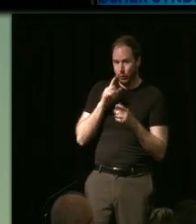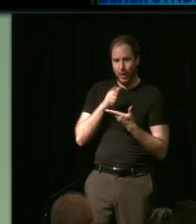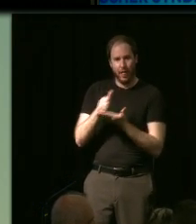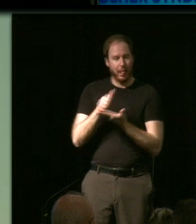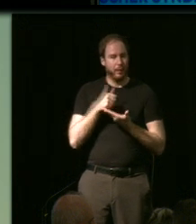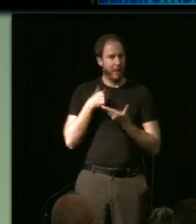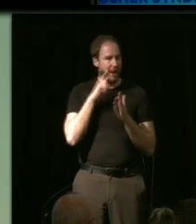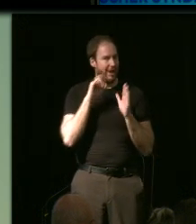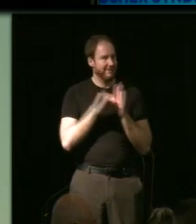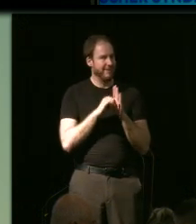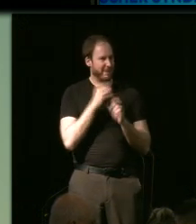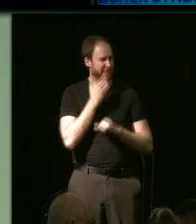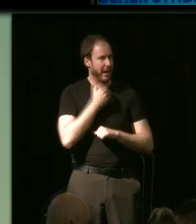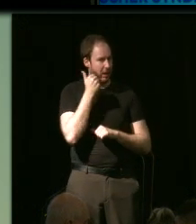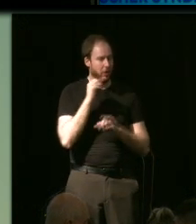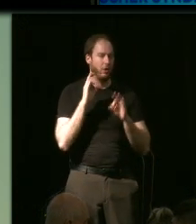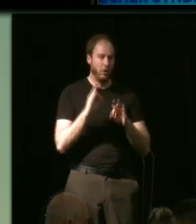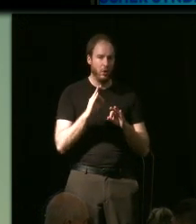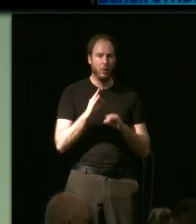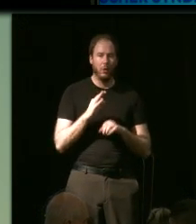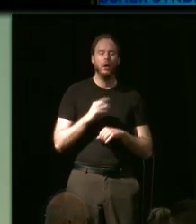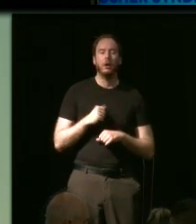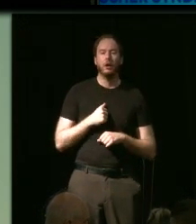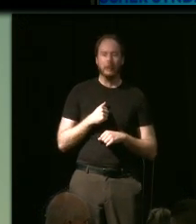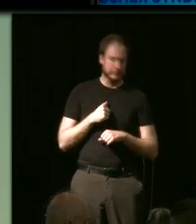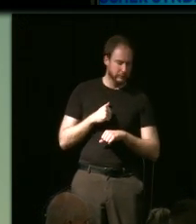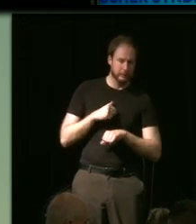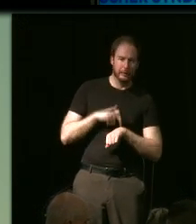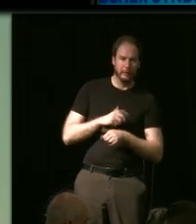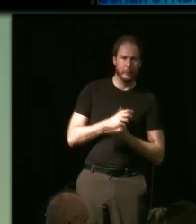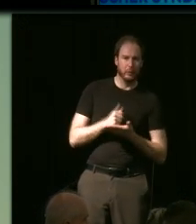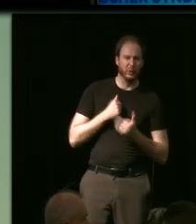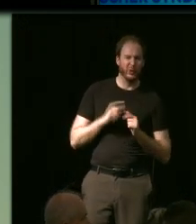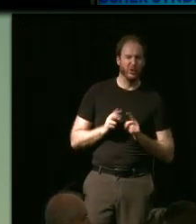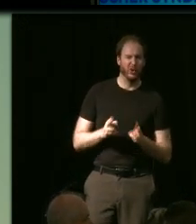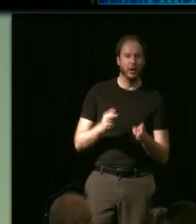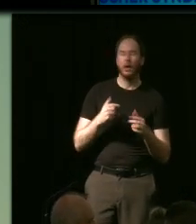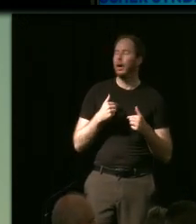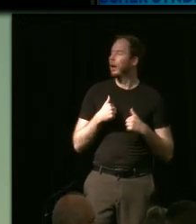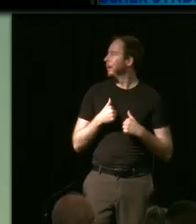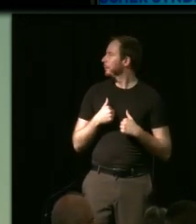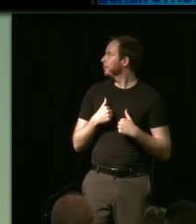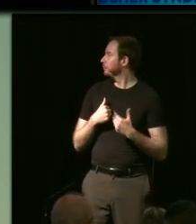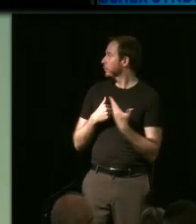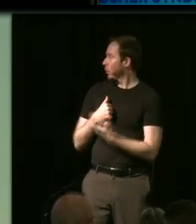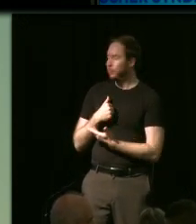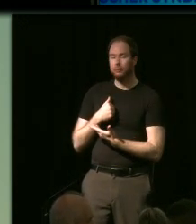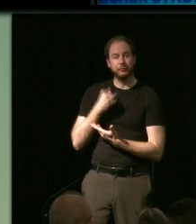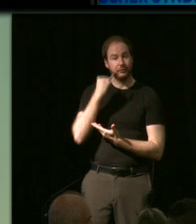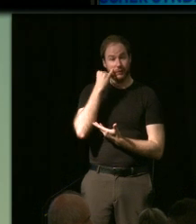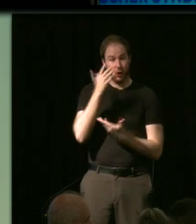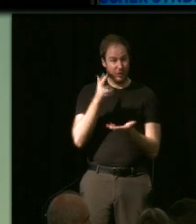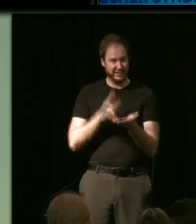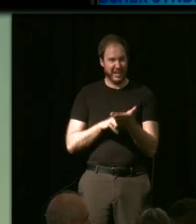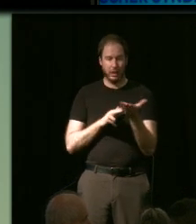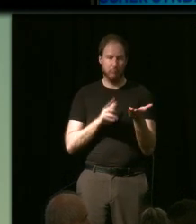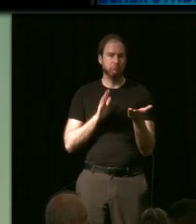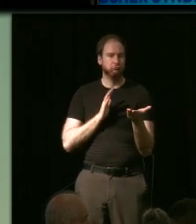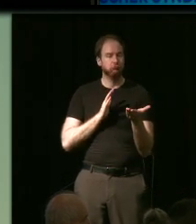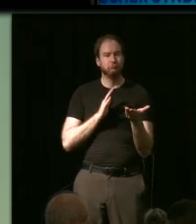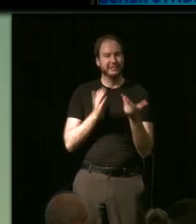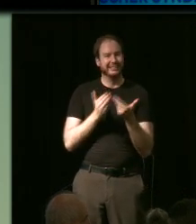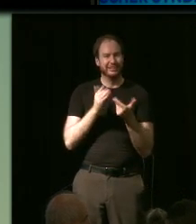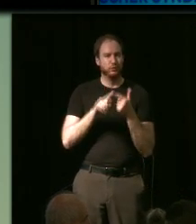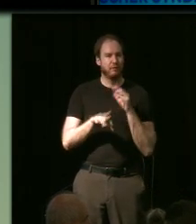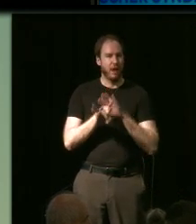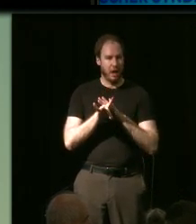I need to move on because I'm running a little low on time. So that's there. If you are already signed up, you should be able to find it